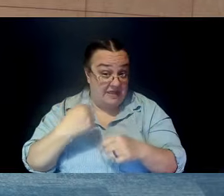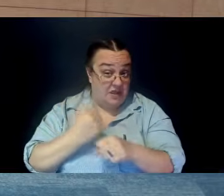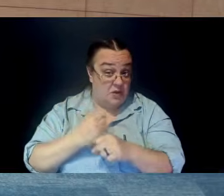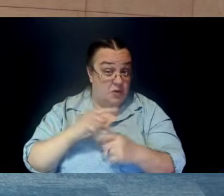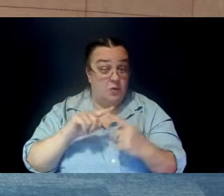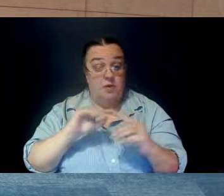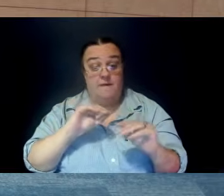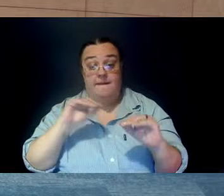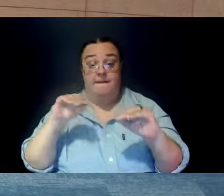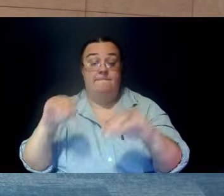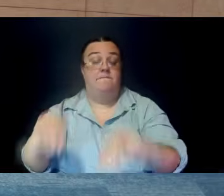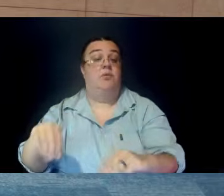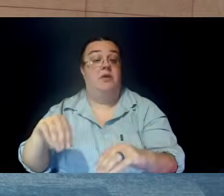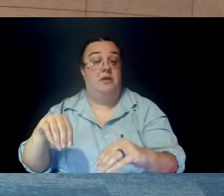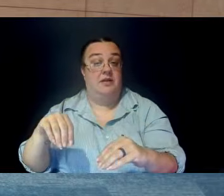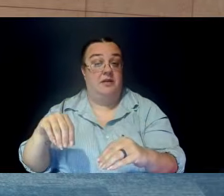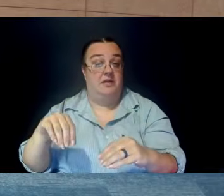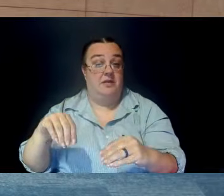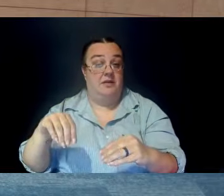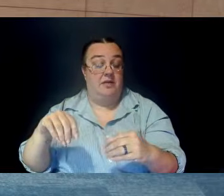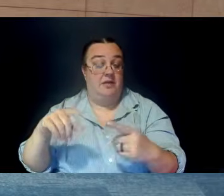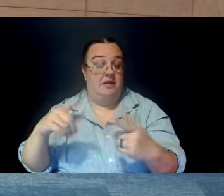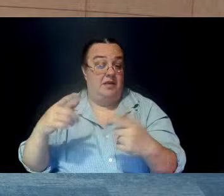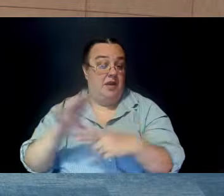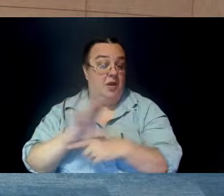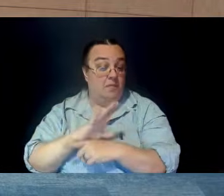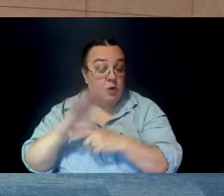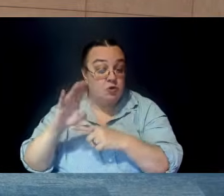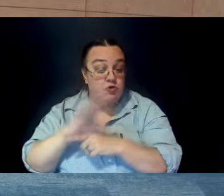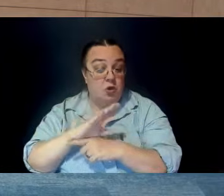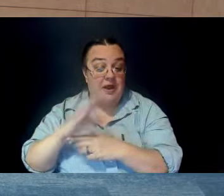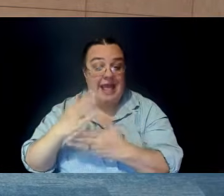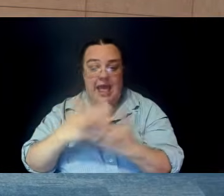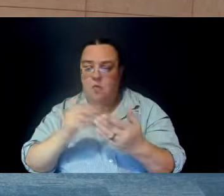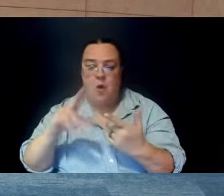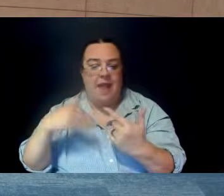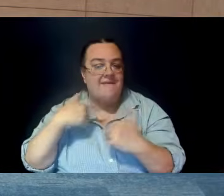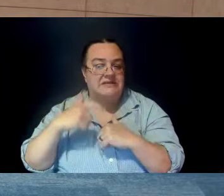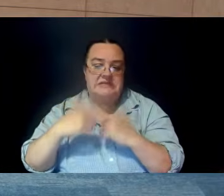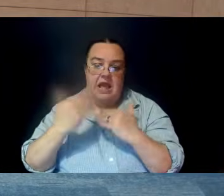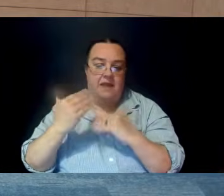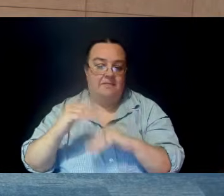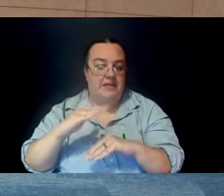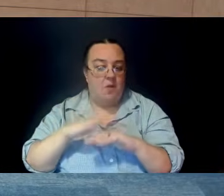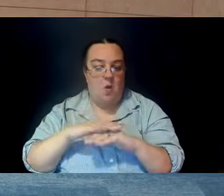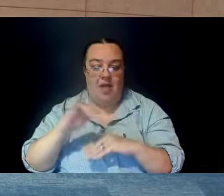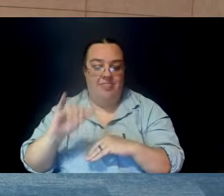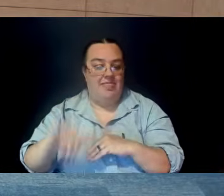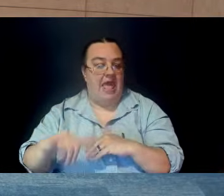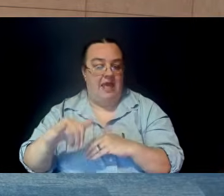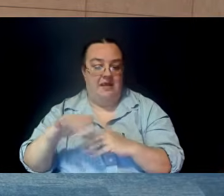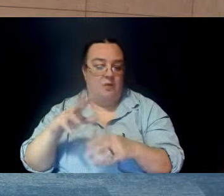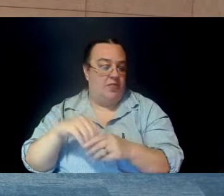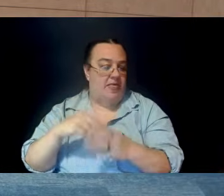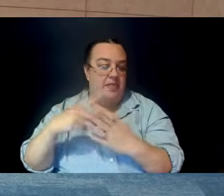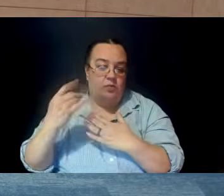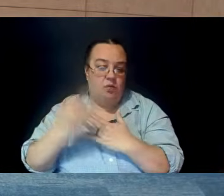the commercial aspect, or is there a time limit on when the project is finished?